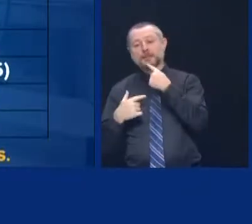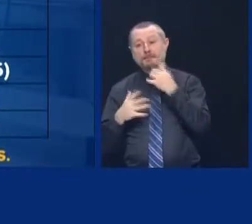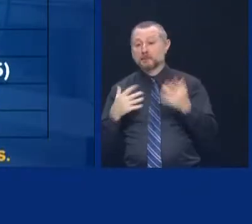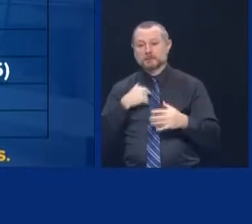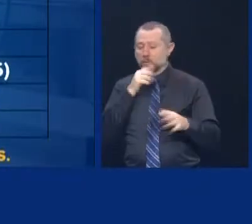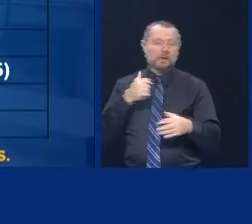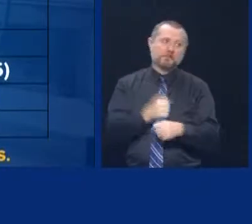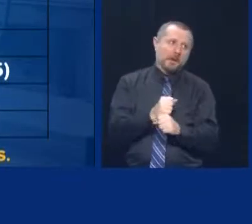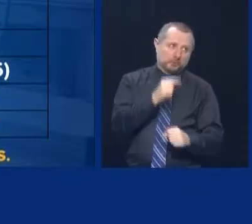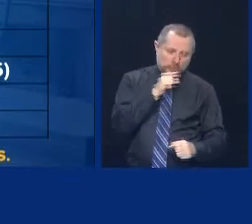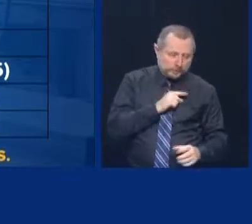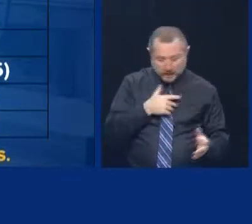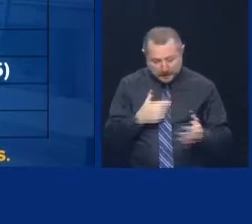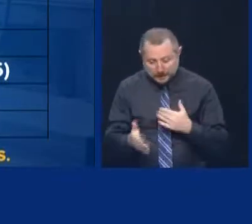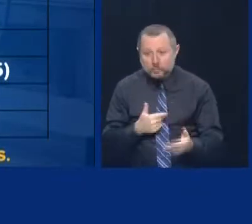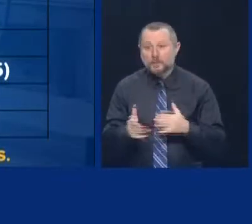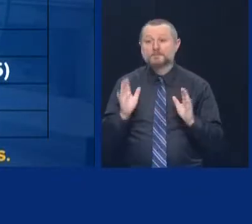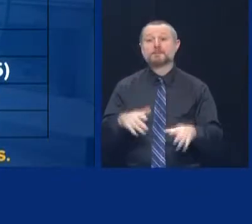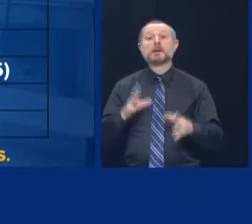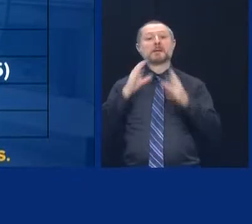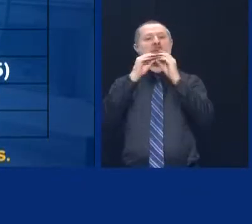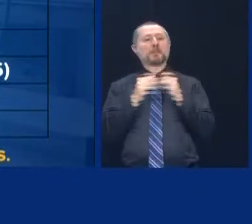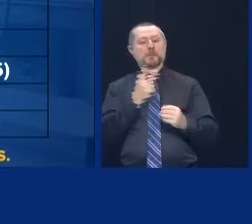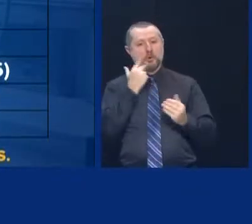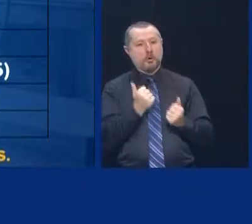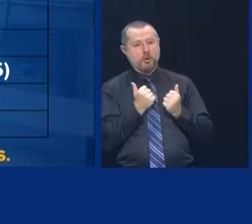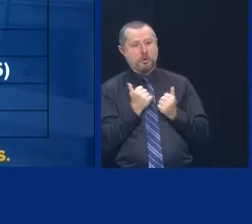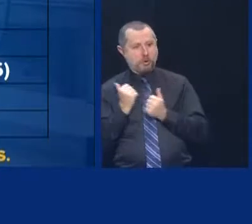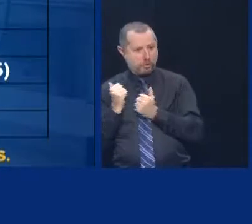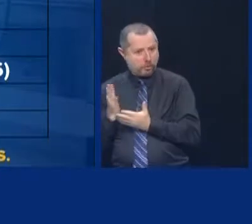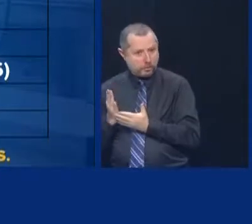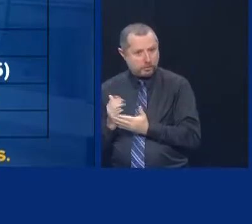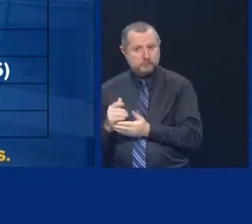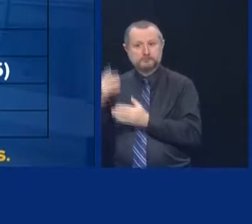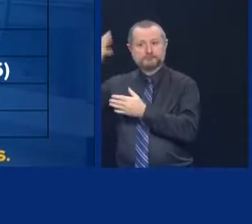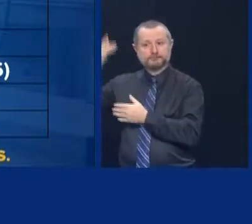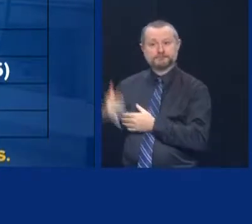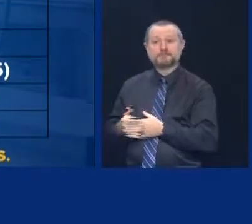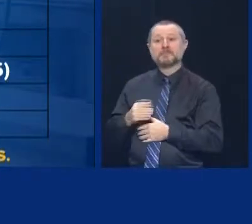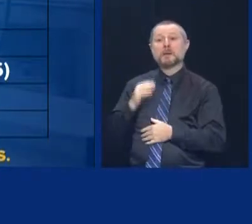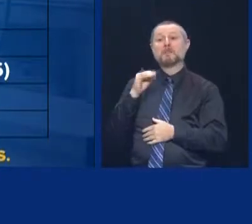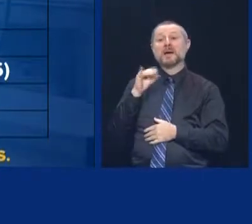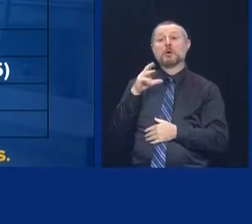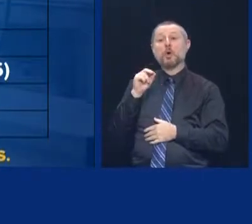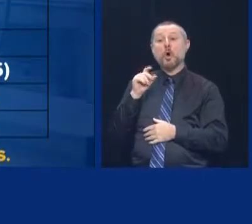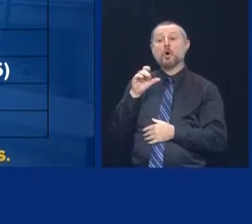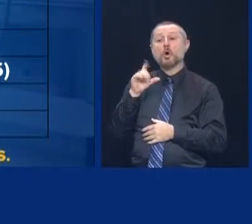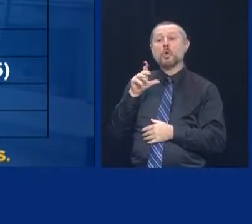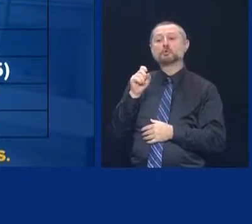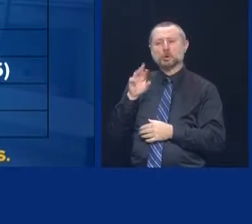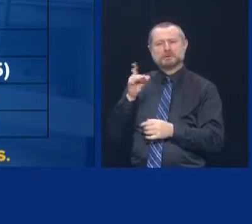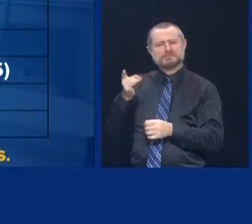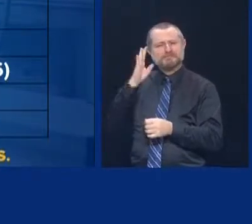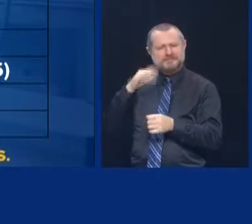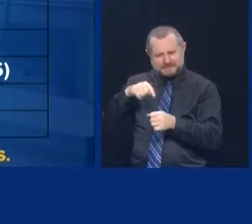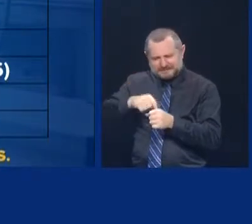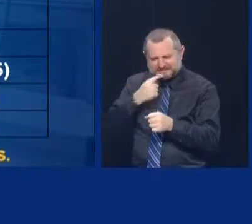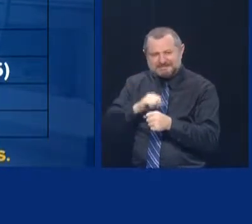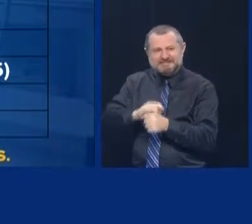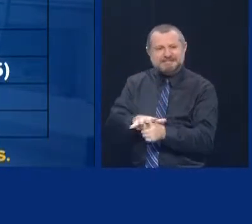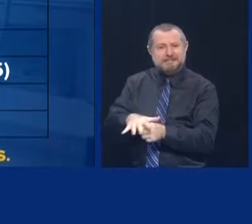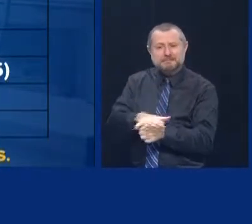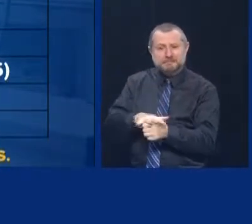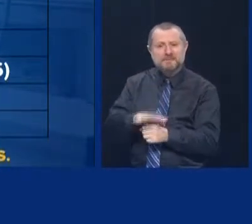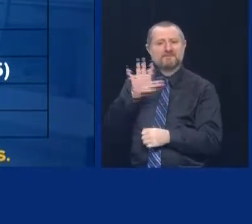Numbers today. Positivity in the, what we call the microcluster zones, yellow, orange, red.